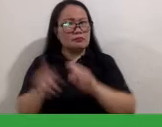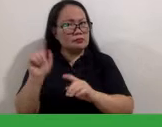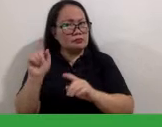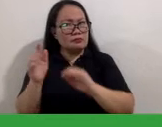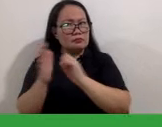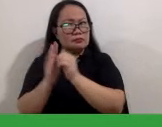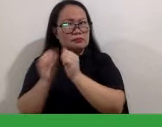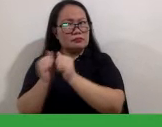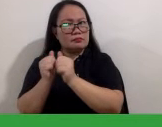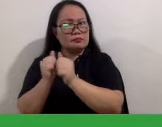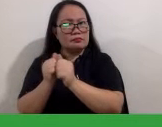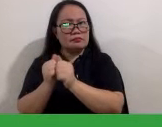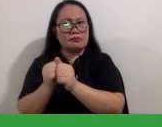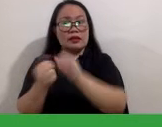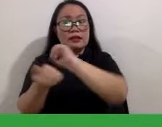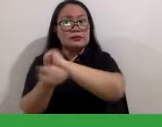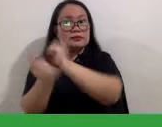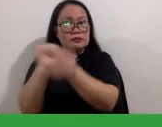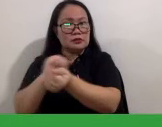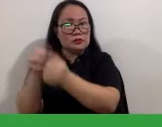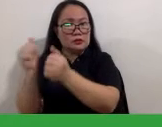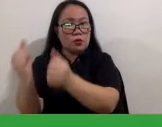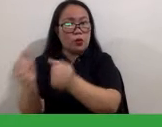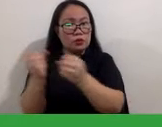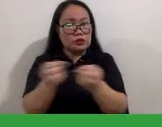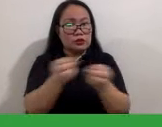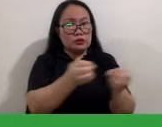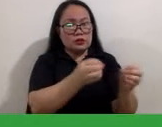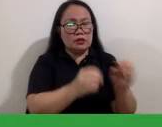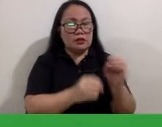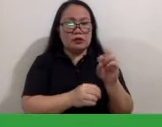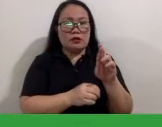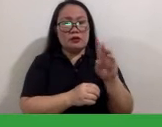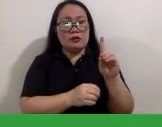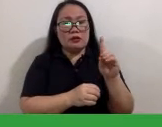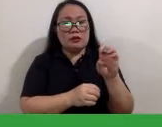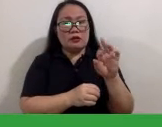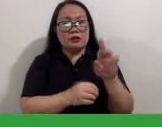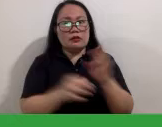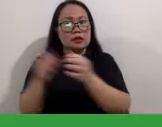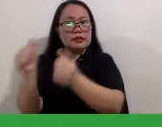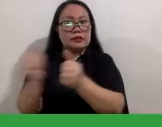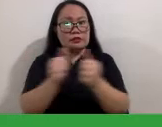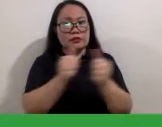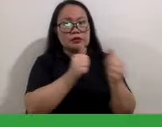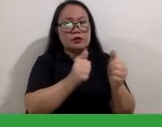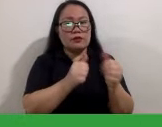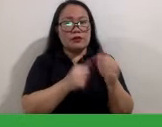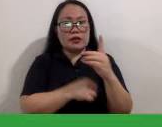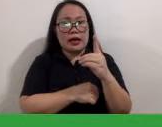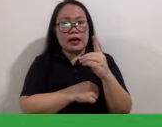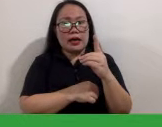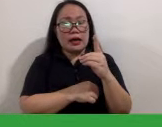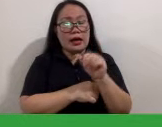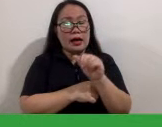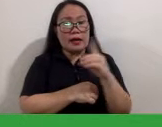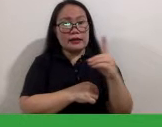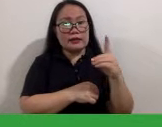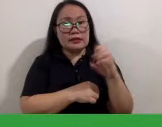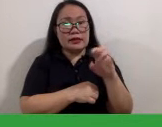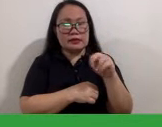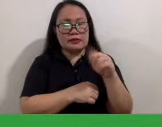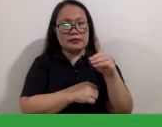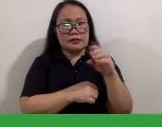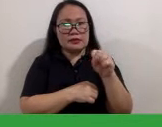where we are changing the order. Take note of the word order of the addends or factors, and it does